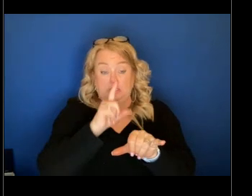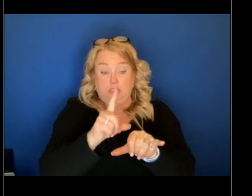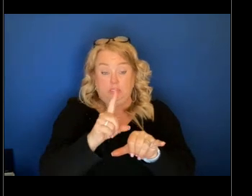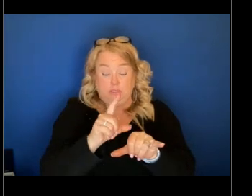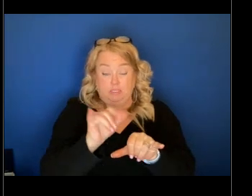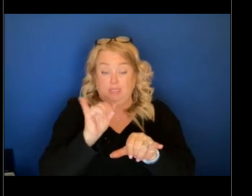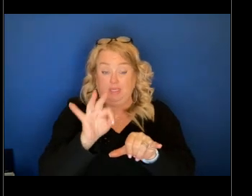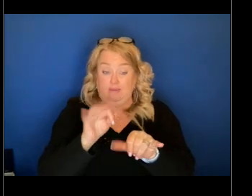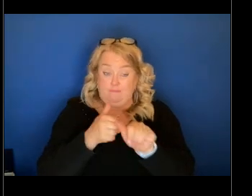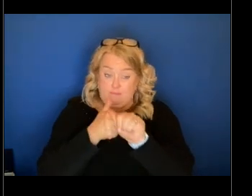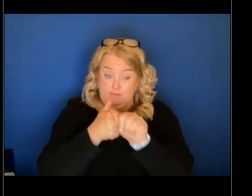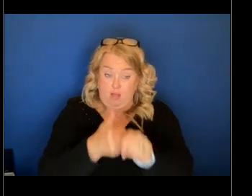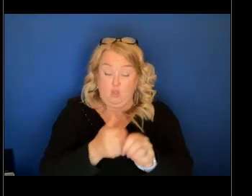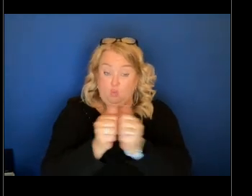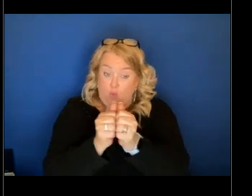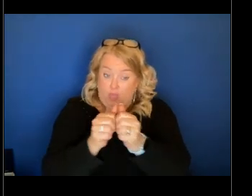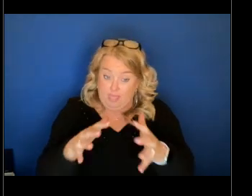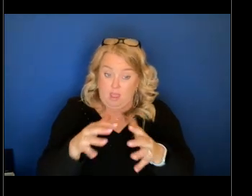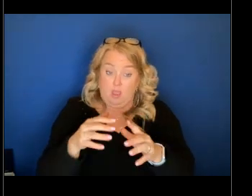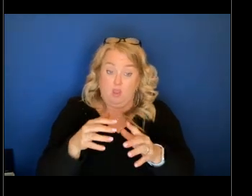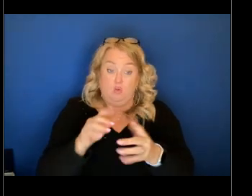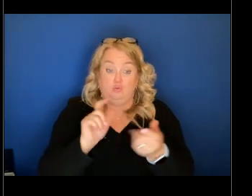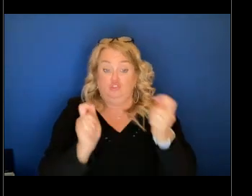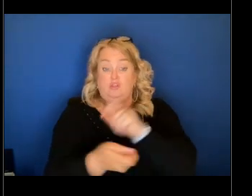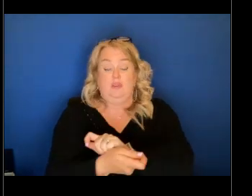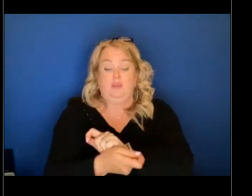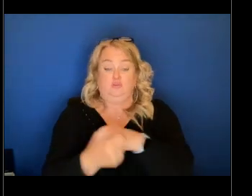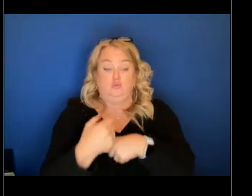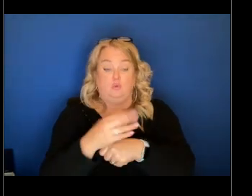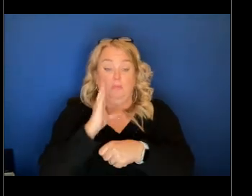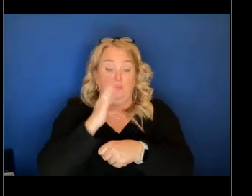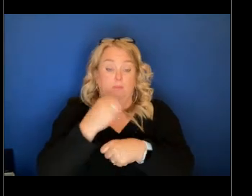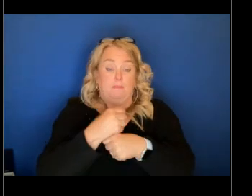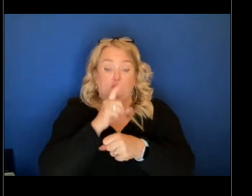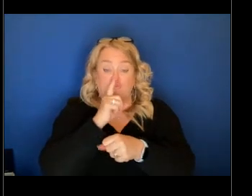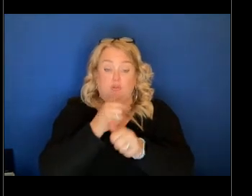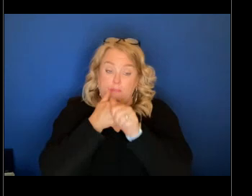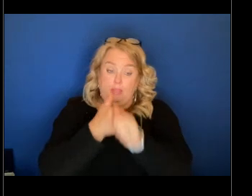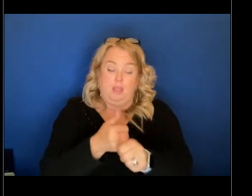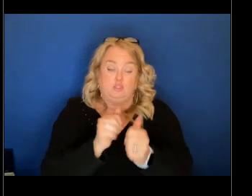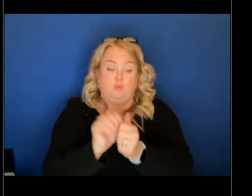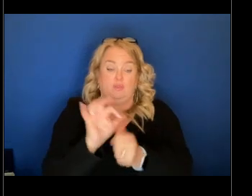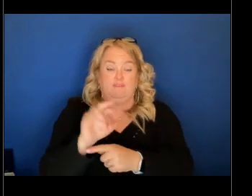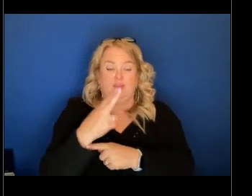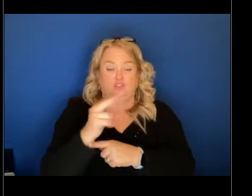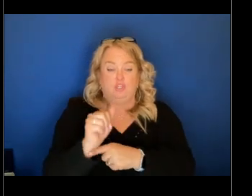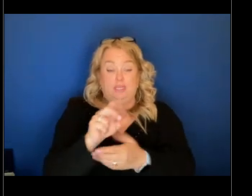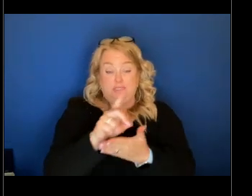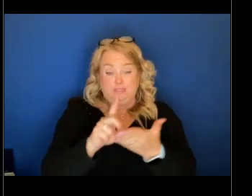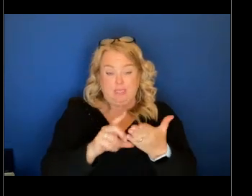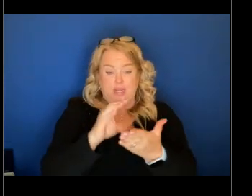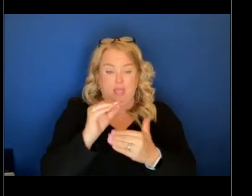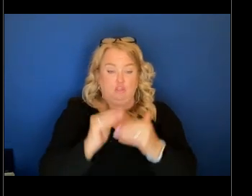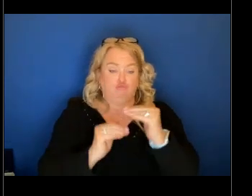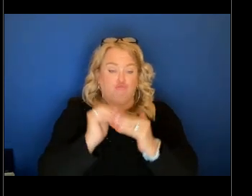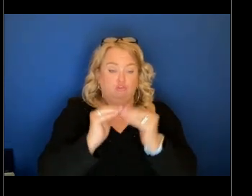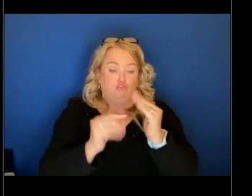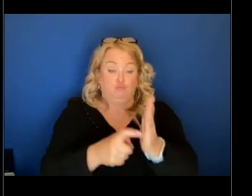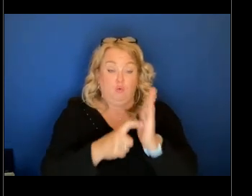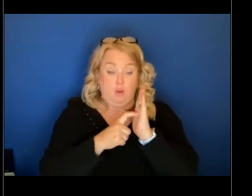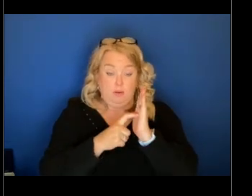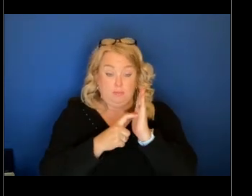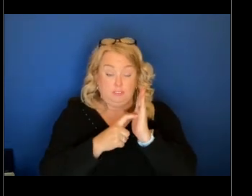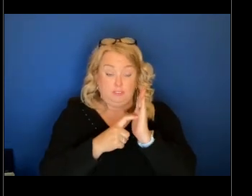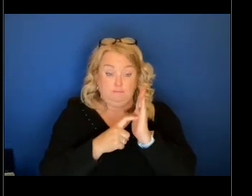if followed without deviation, ensures compliance with the FHA's design and construction